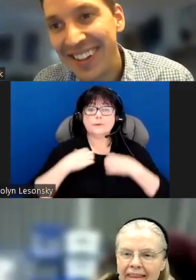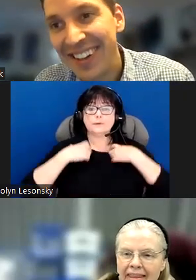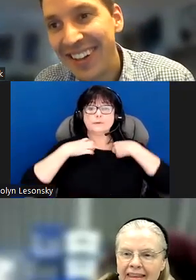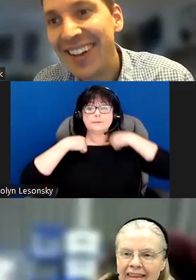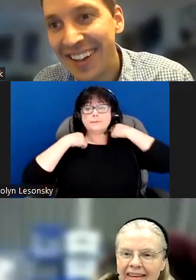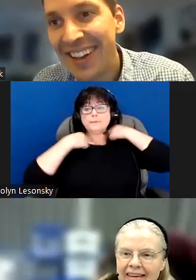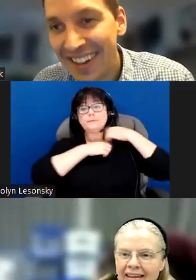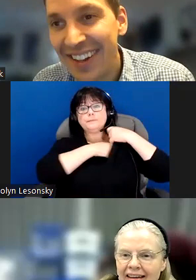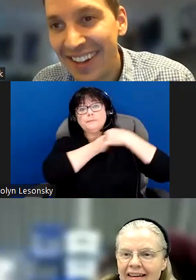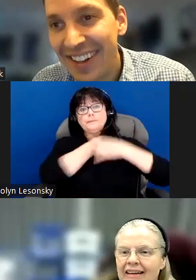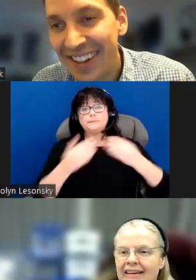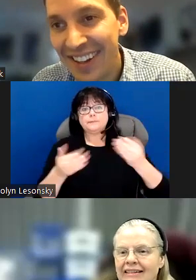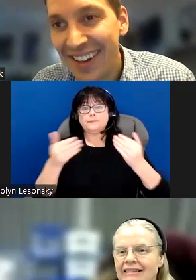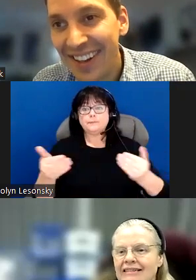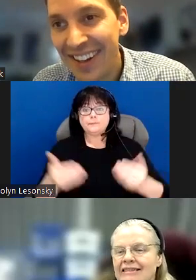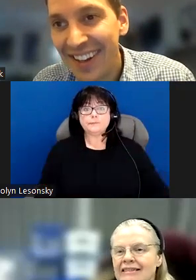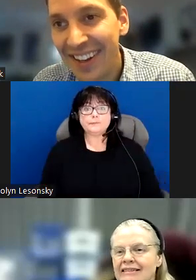spotlight you.